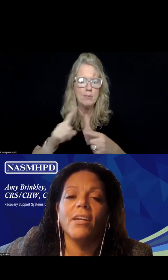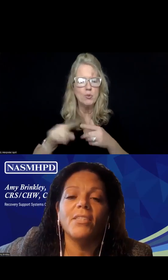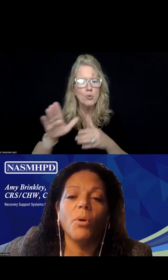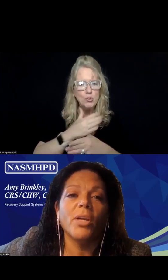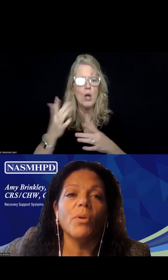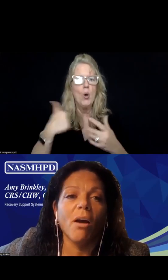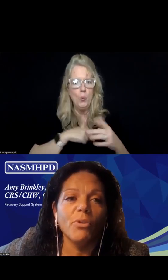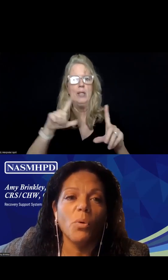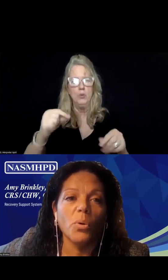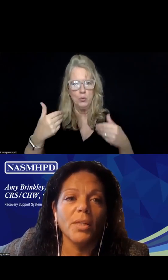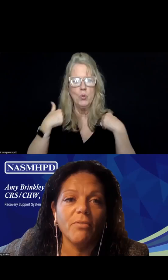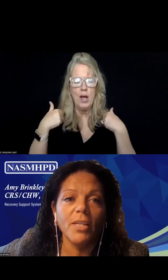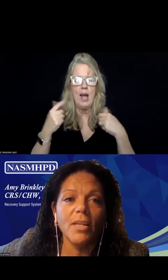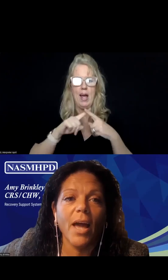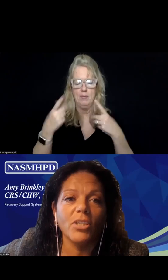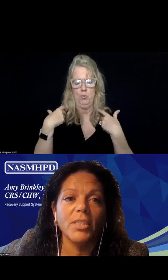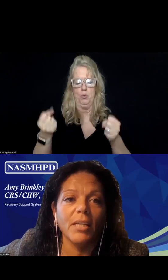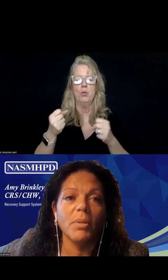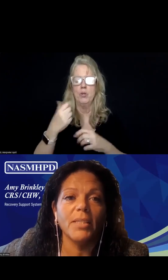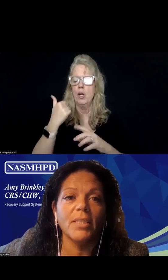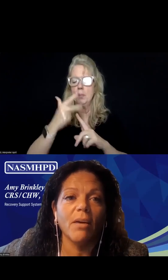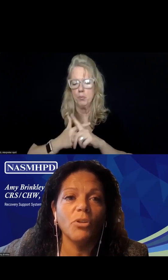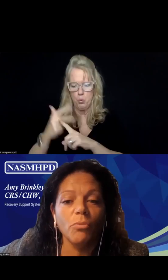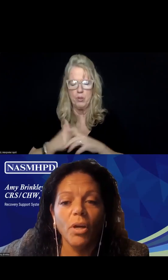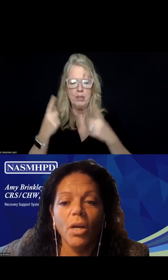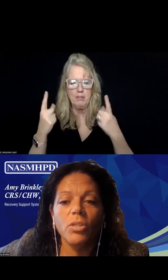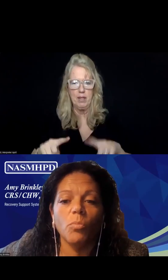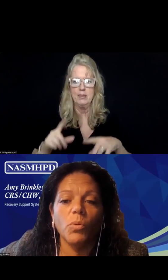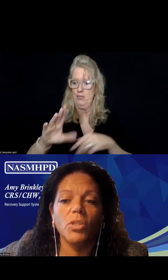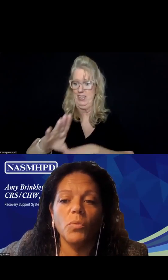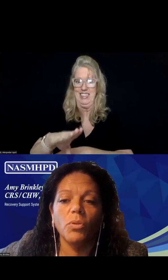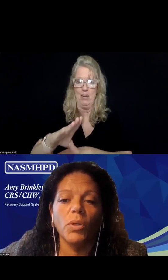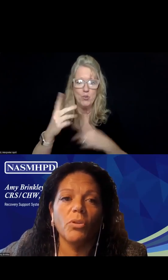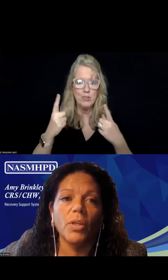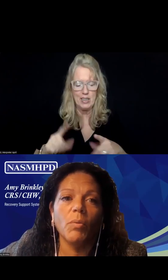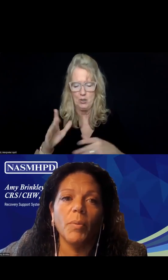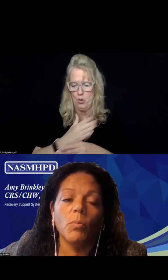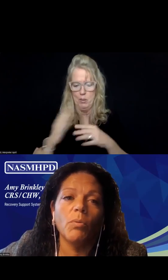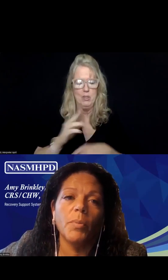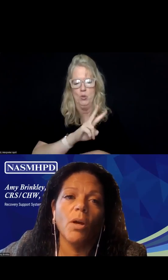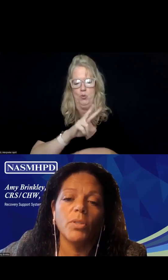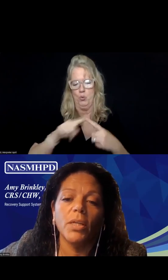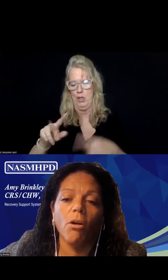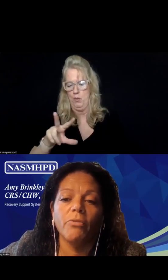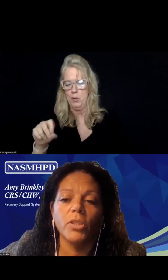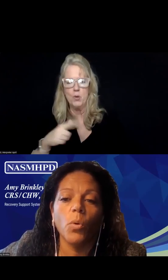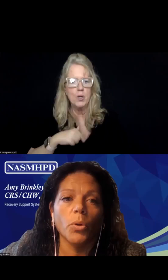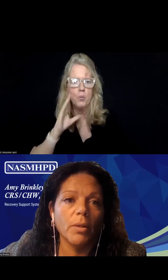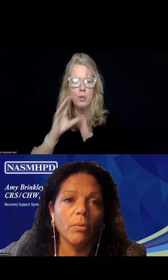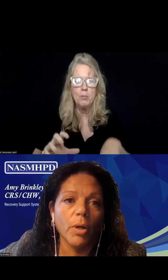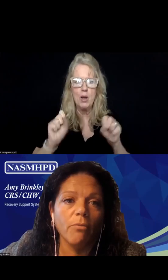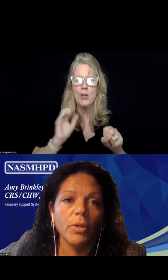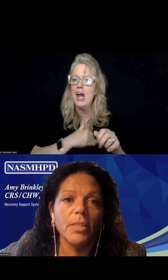we have a Sparking Recovery quarterly event actually taking place this afternoon. So between 2 and 3:30, we will be hosting our